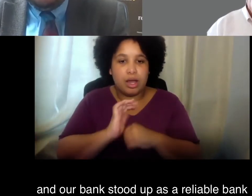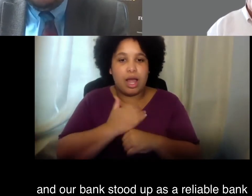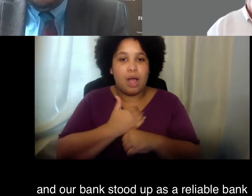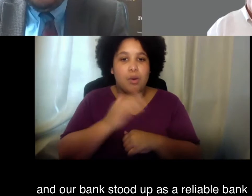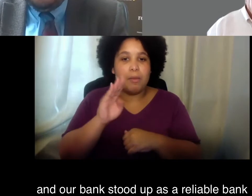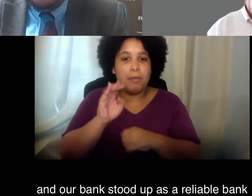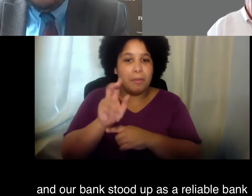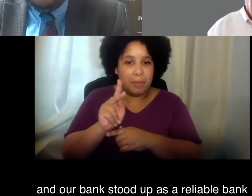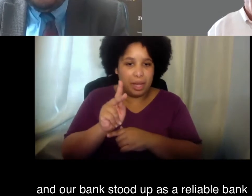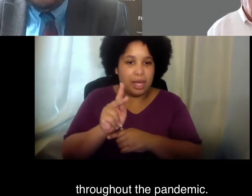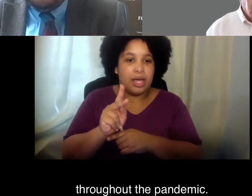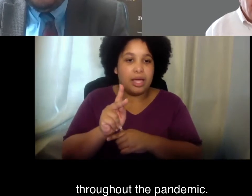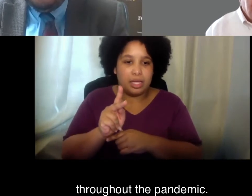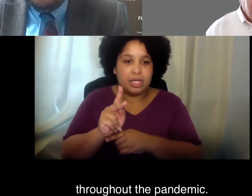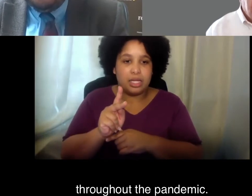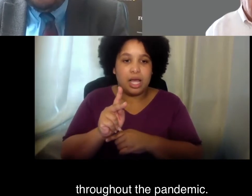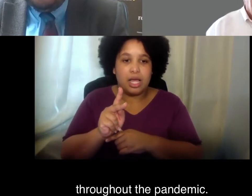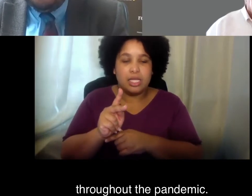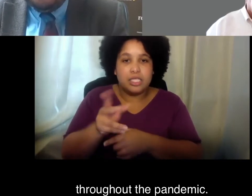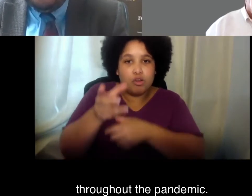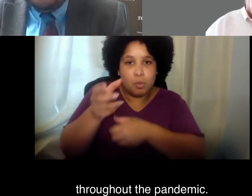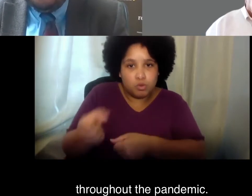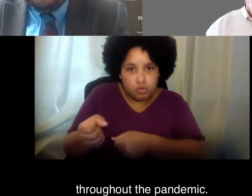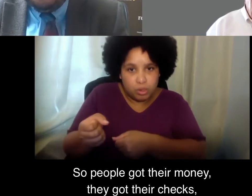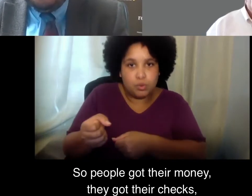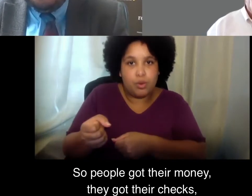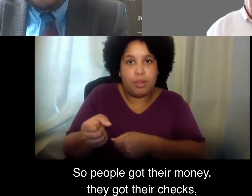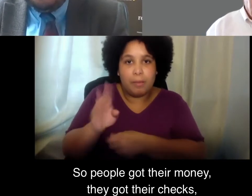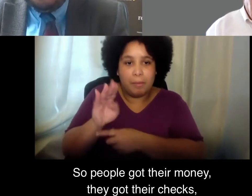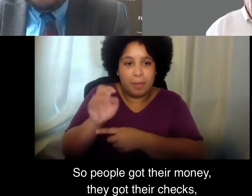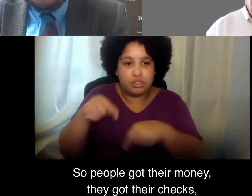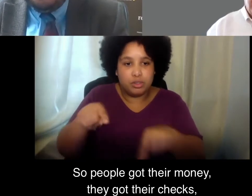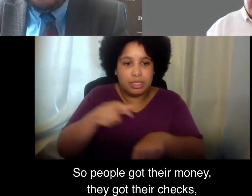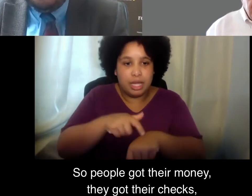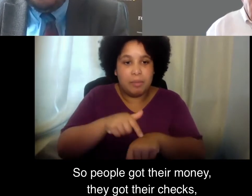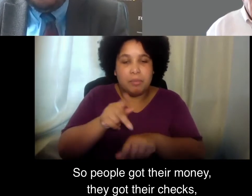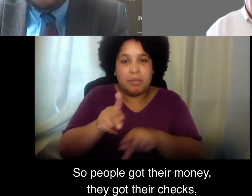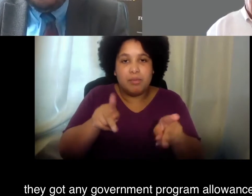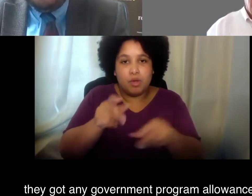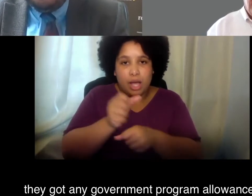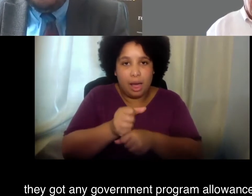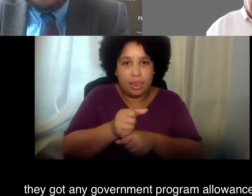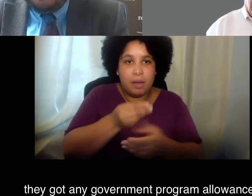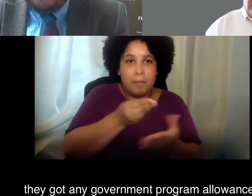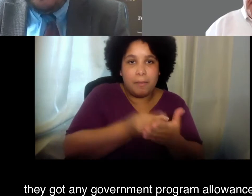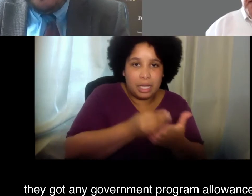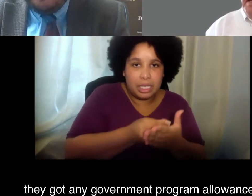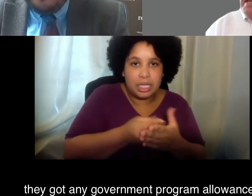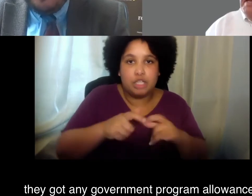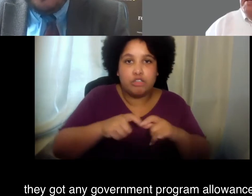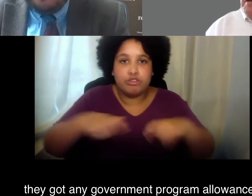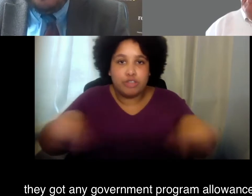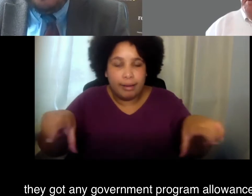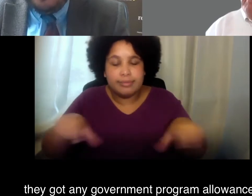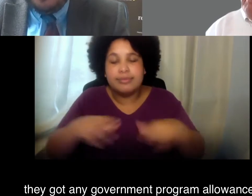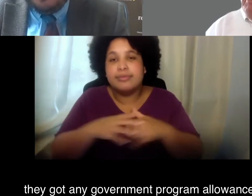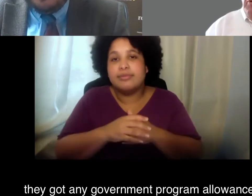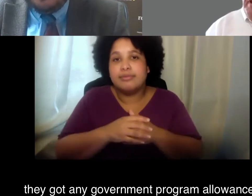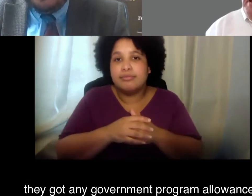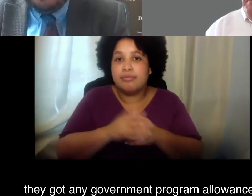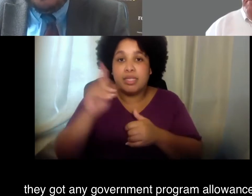up as a reliable bank throughout the pandemic. So people got their money, they got their checks, they got any